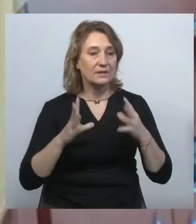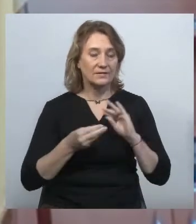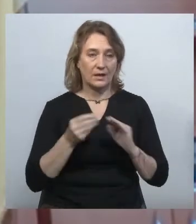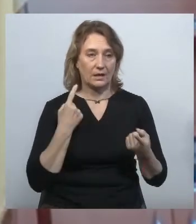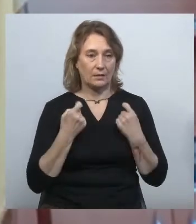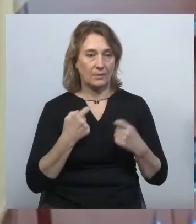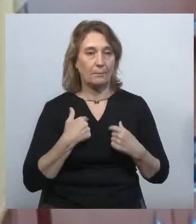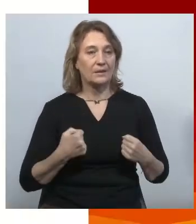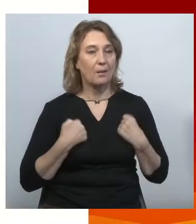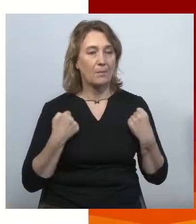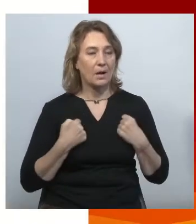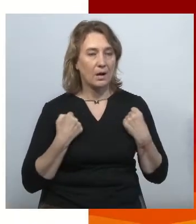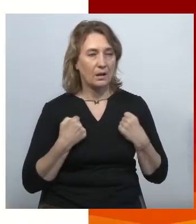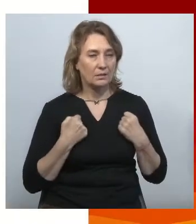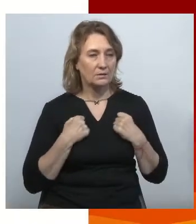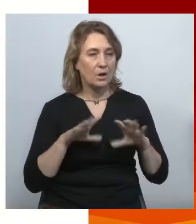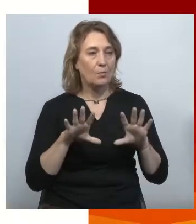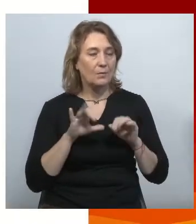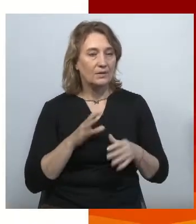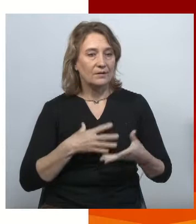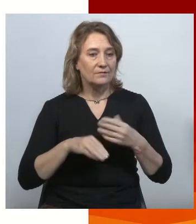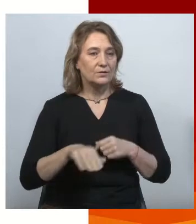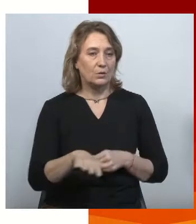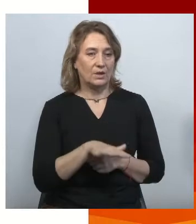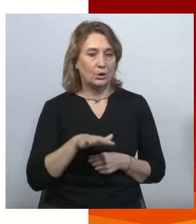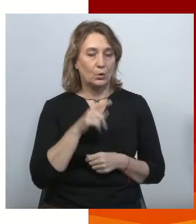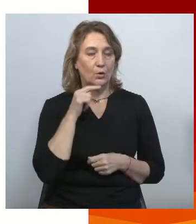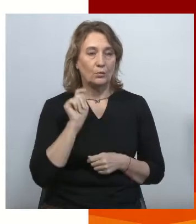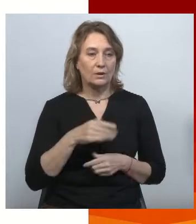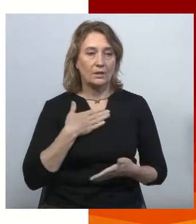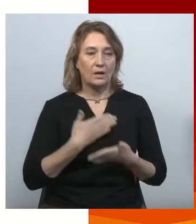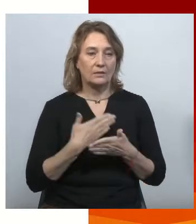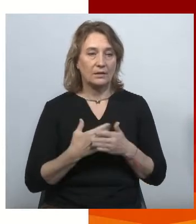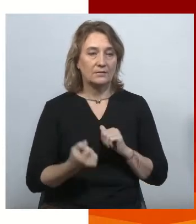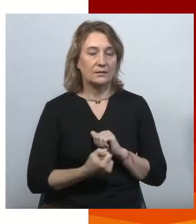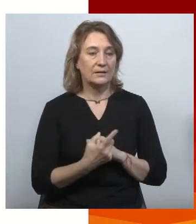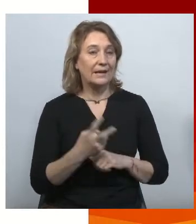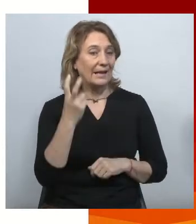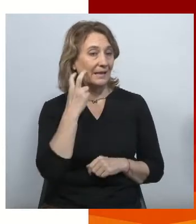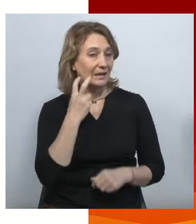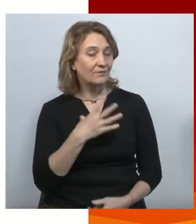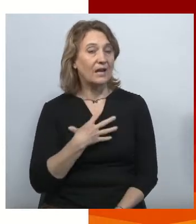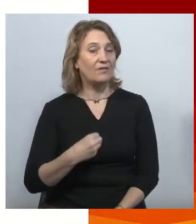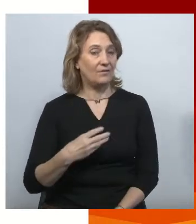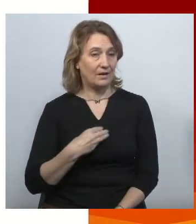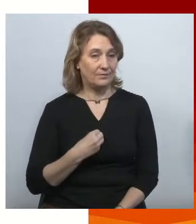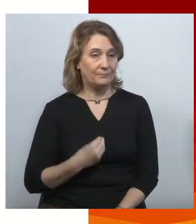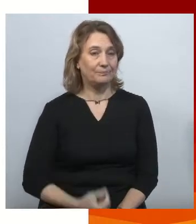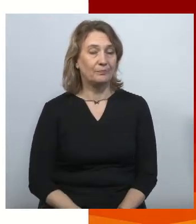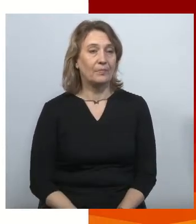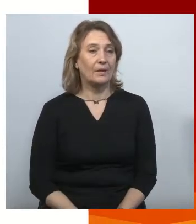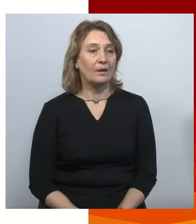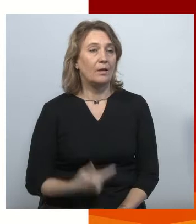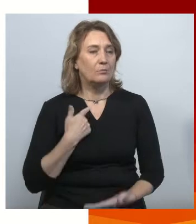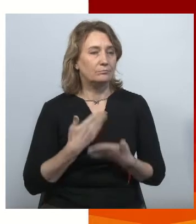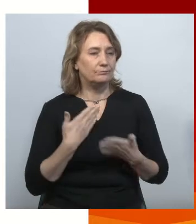So the general information, we tried to cover all the territory of Ukraine. The most active were Kyiv and Lviv.